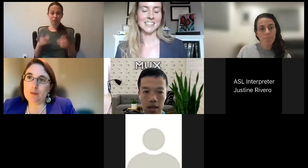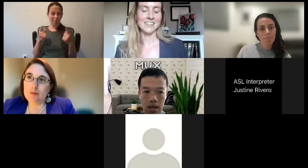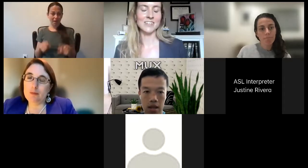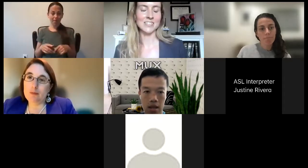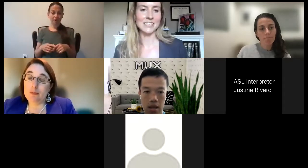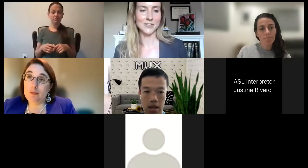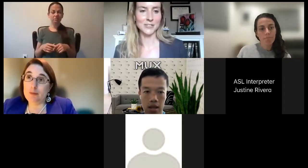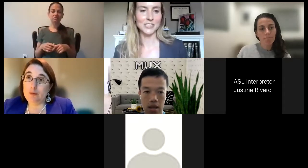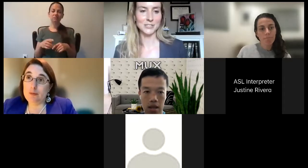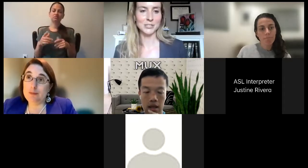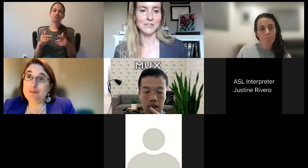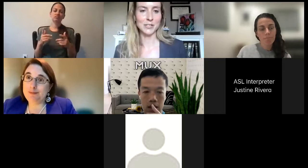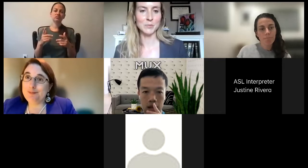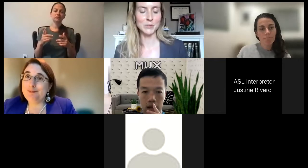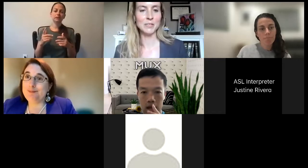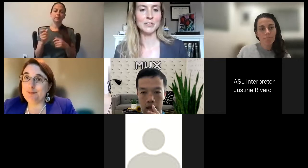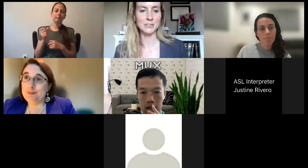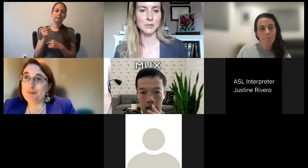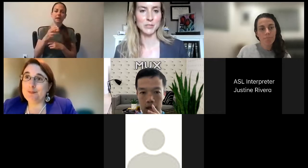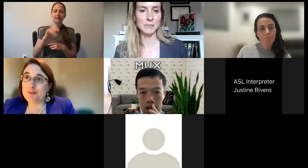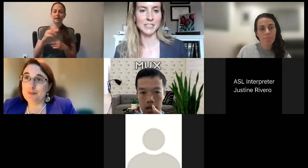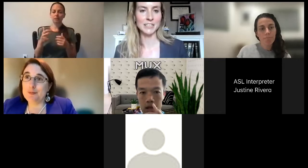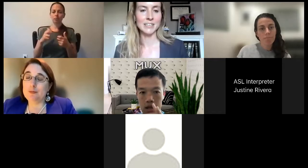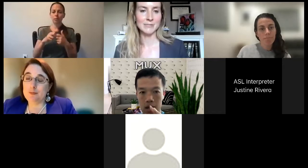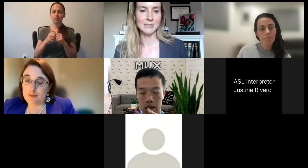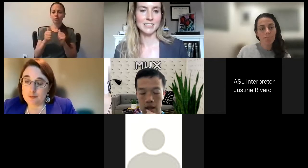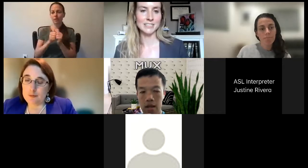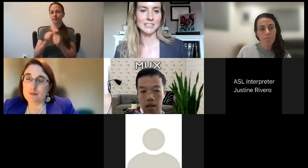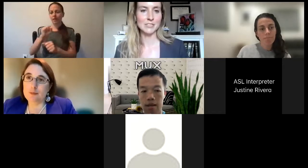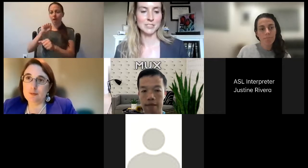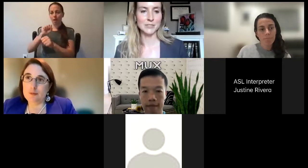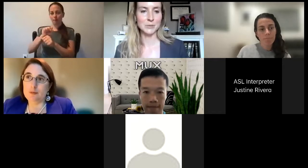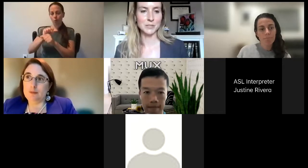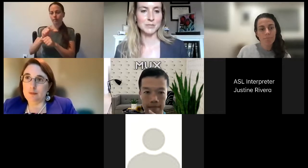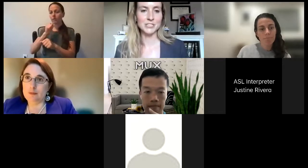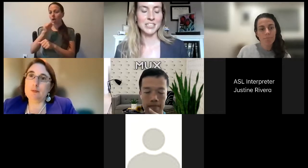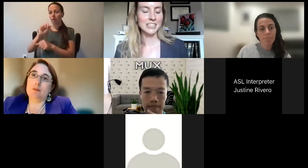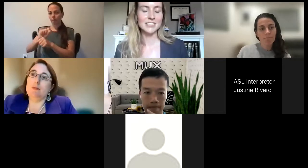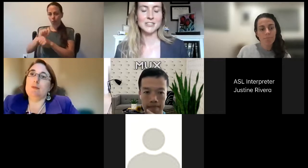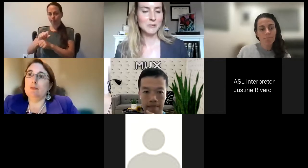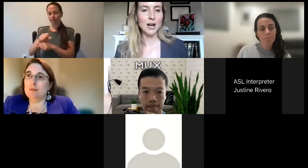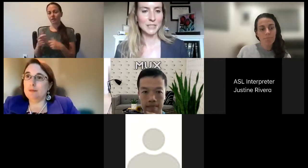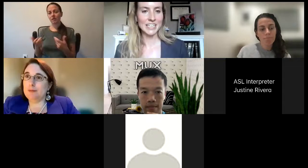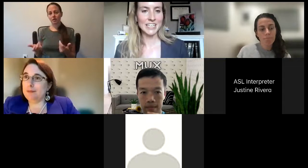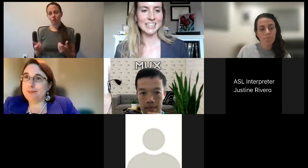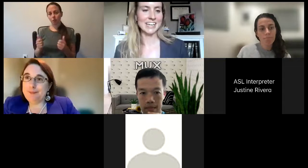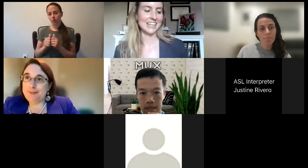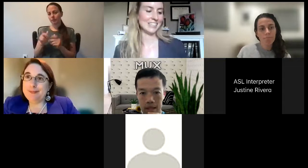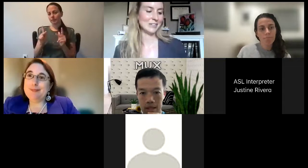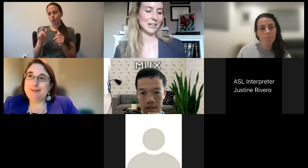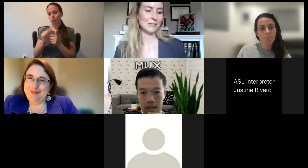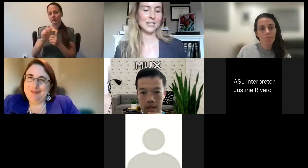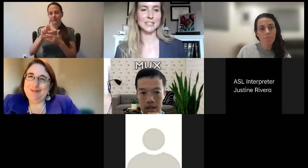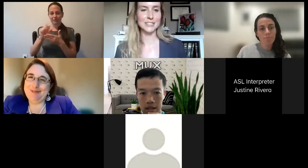again, tackling that very difficult issue of unemployment or underemployment with disabled individuals, which is so complicated.